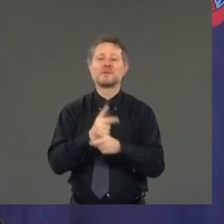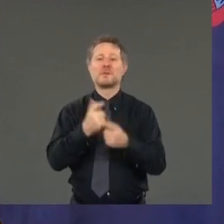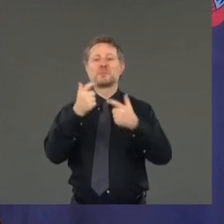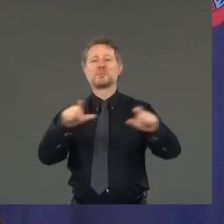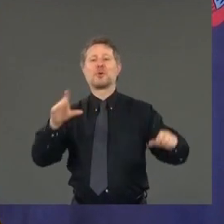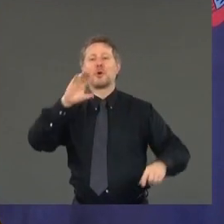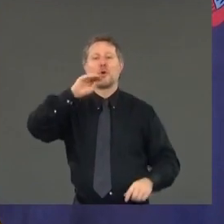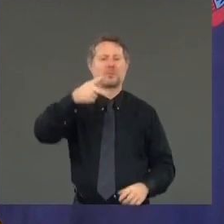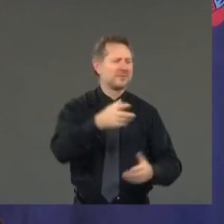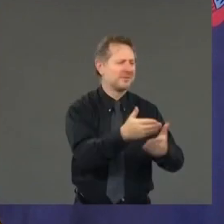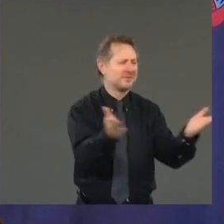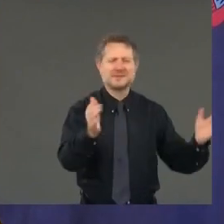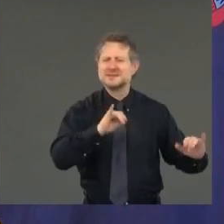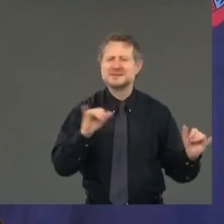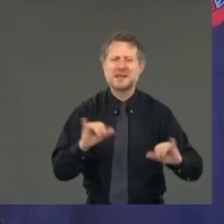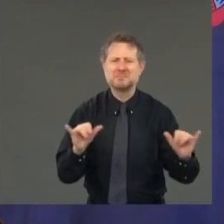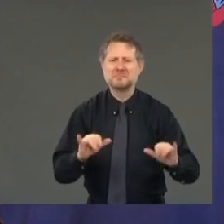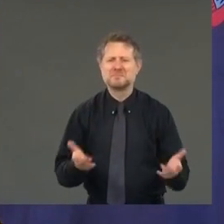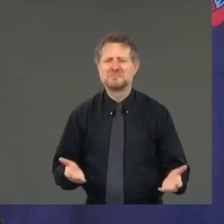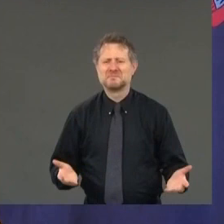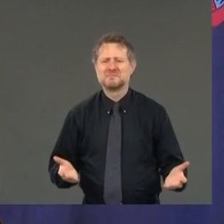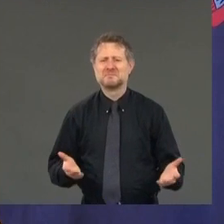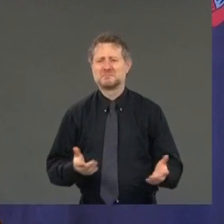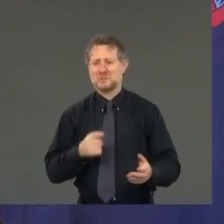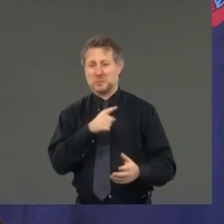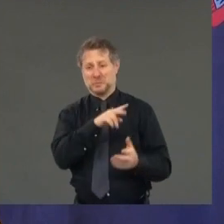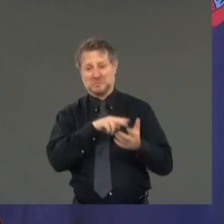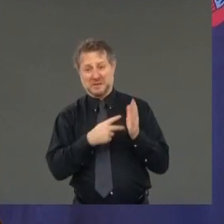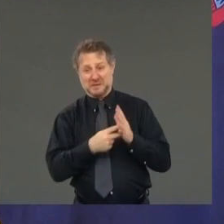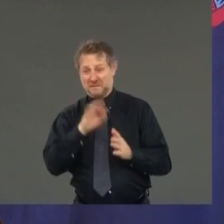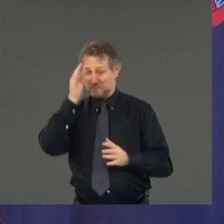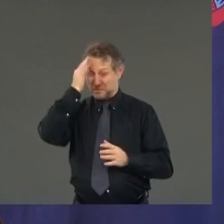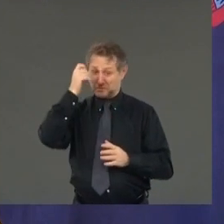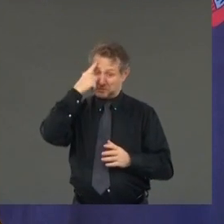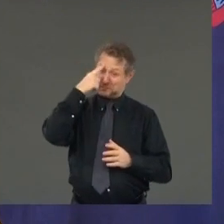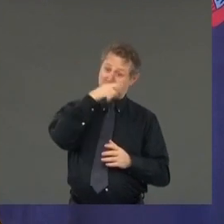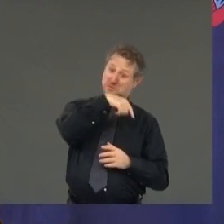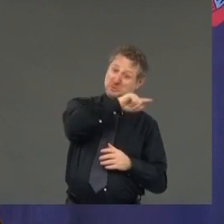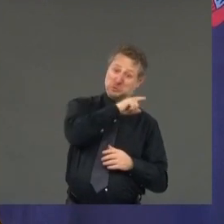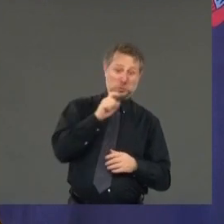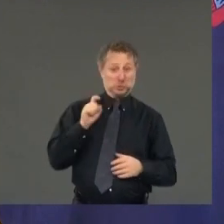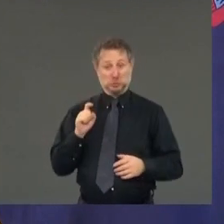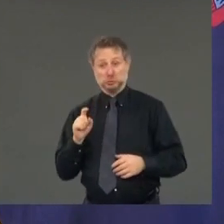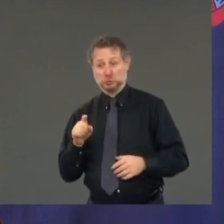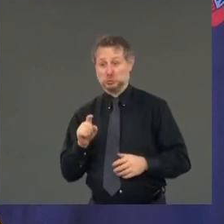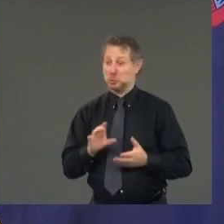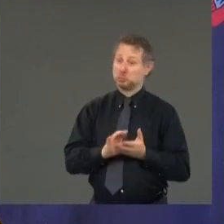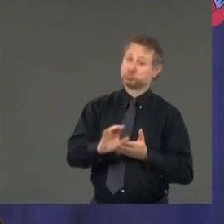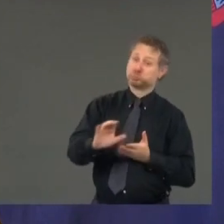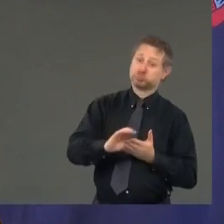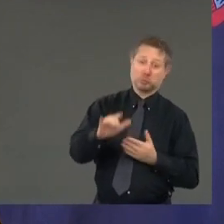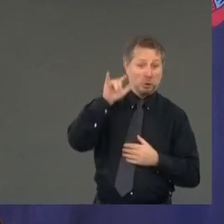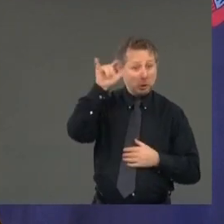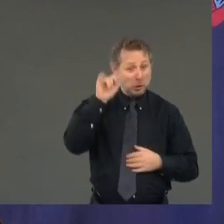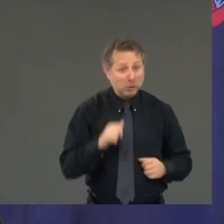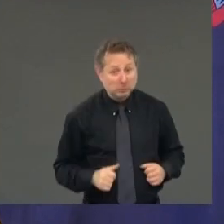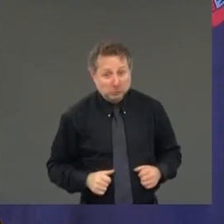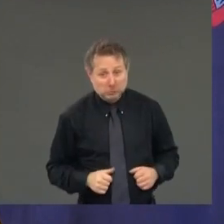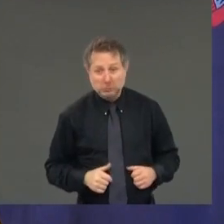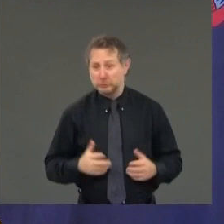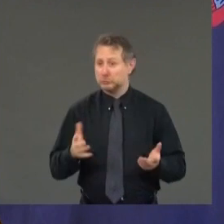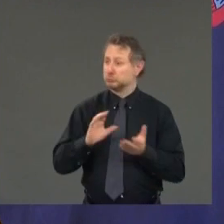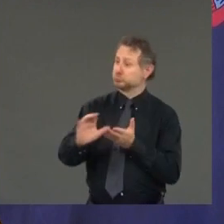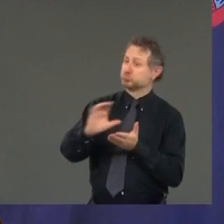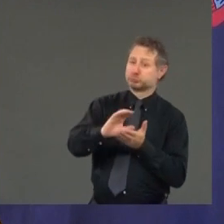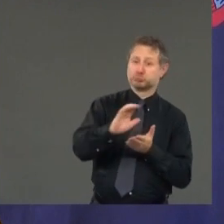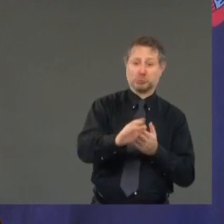right? Are you saying the federal government should bail out airlines and